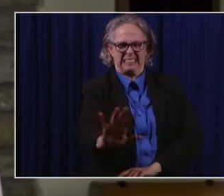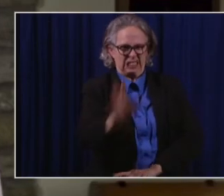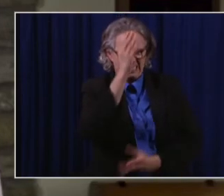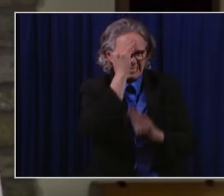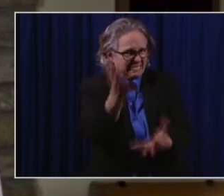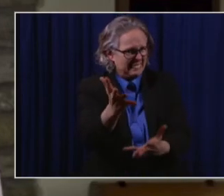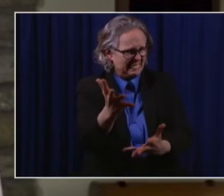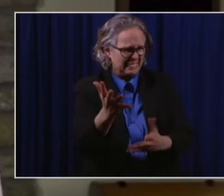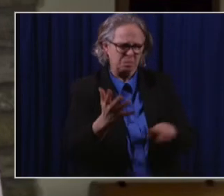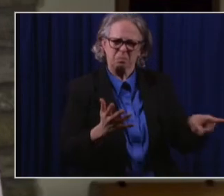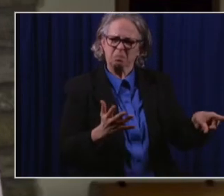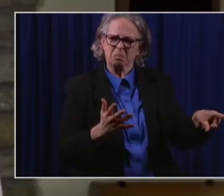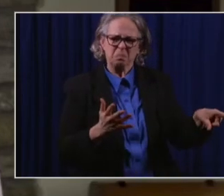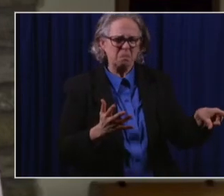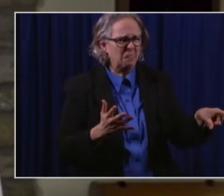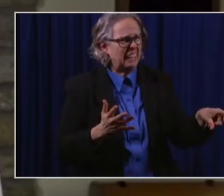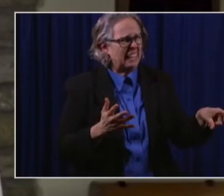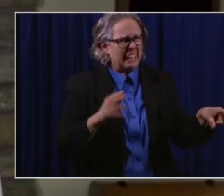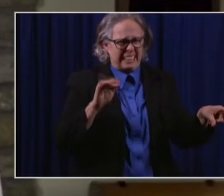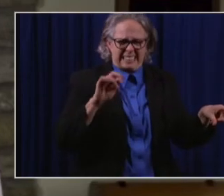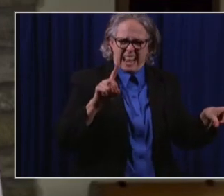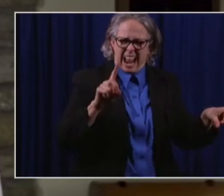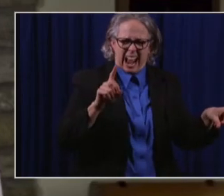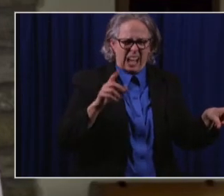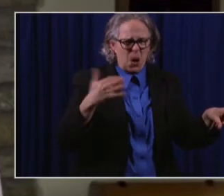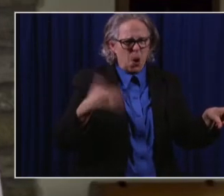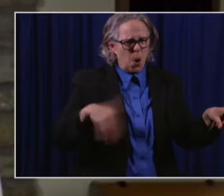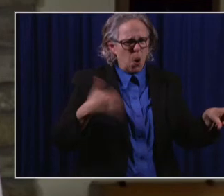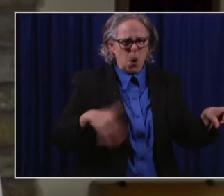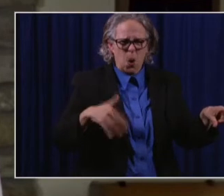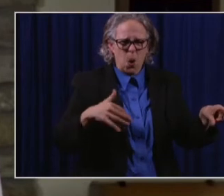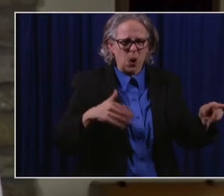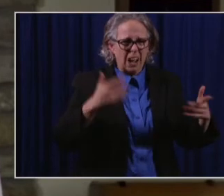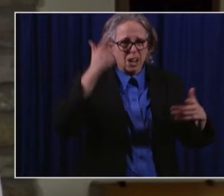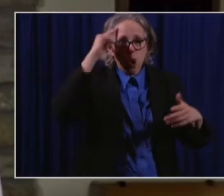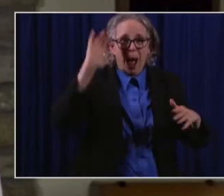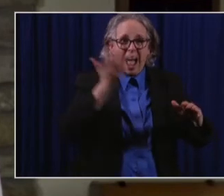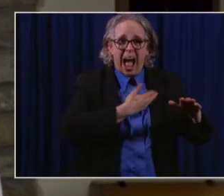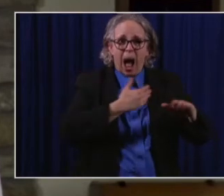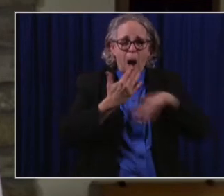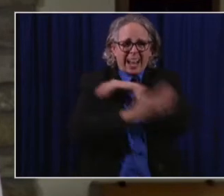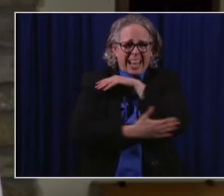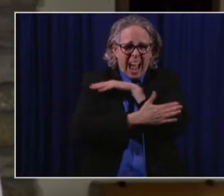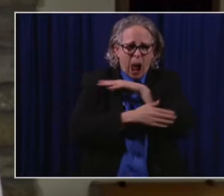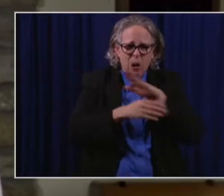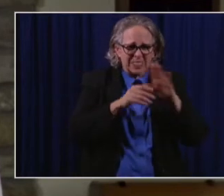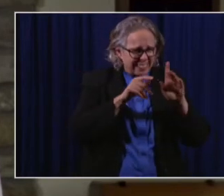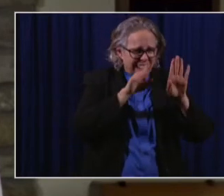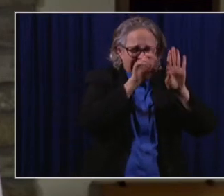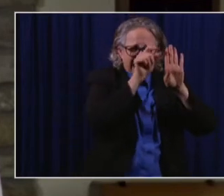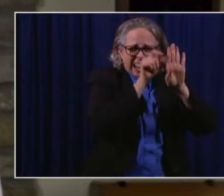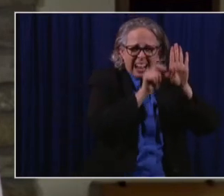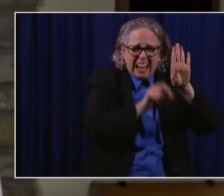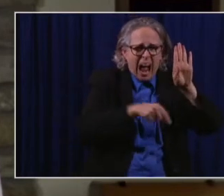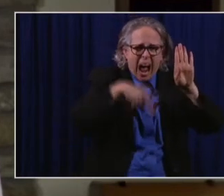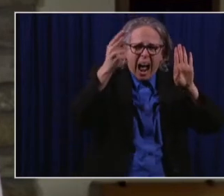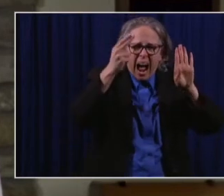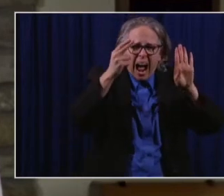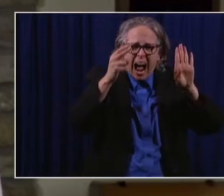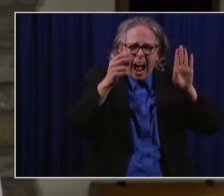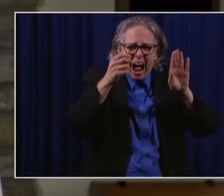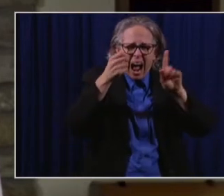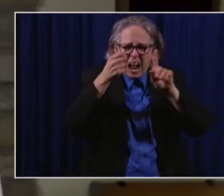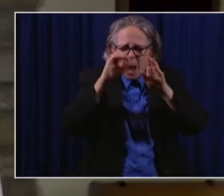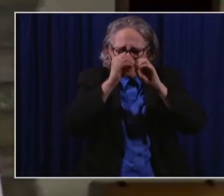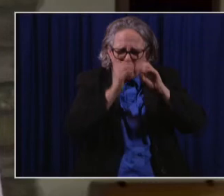the counties that border Indiana, they're also some of our highest positivity counties and highest incident